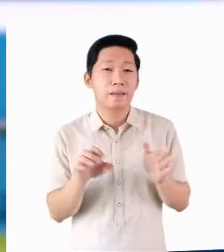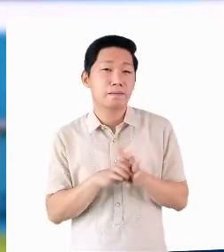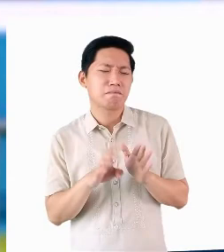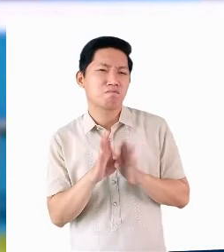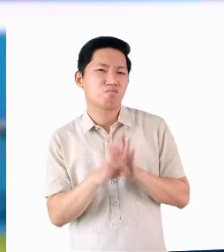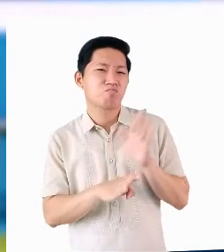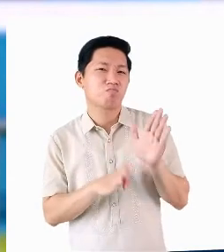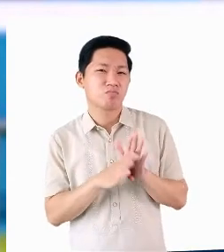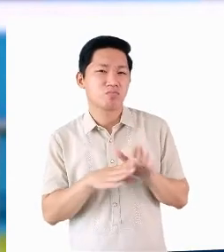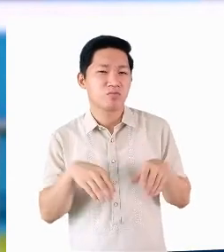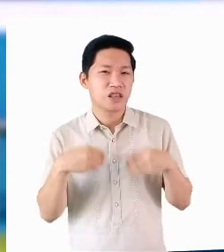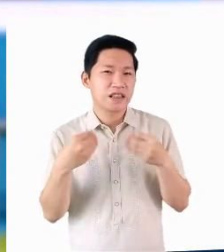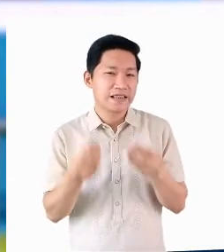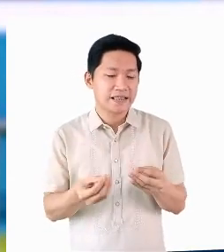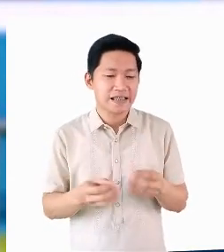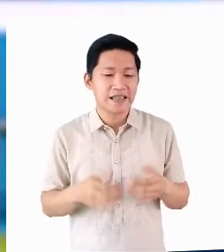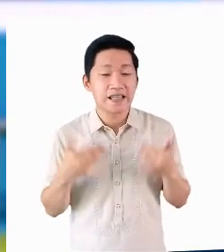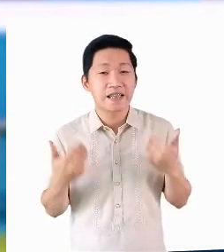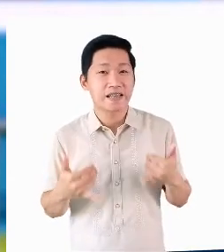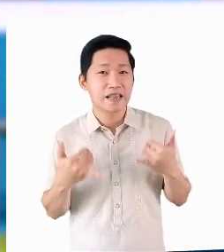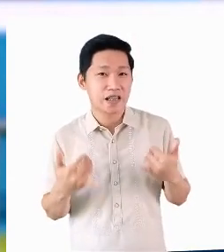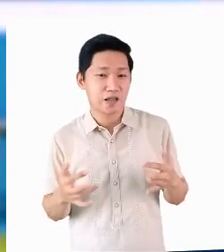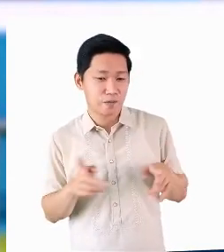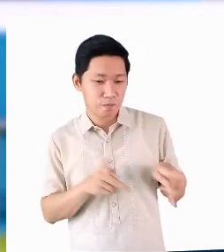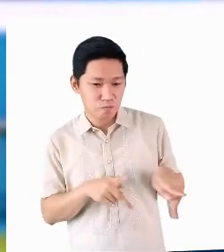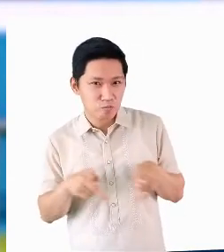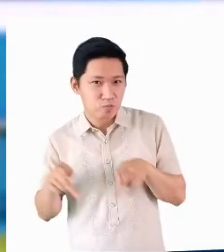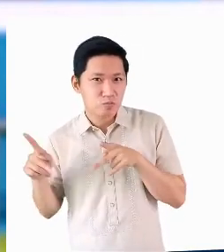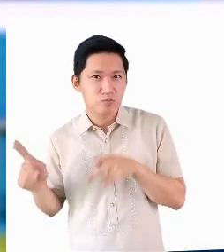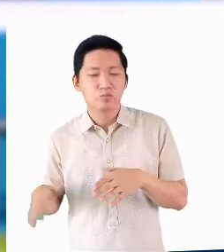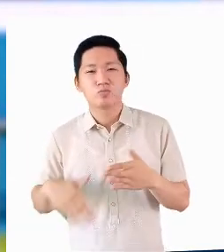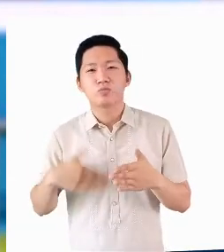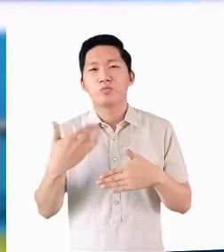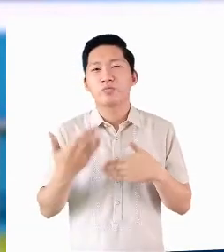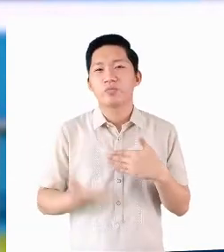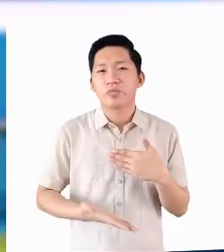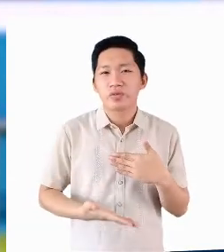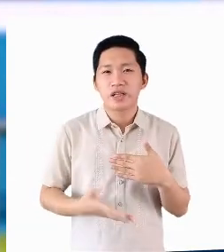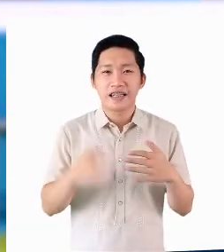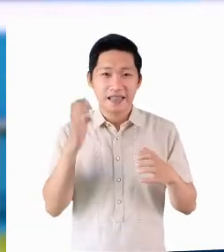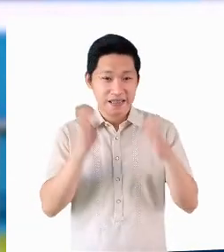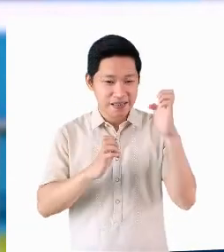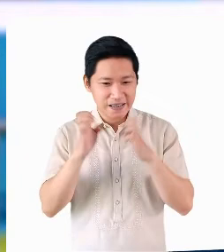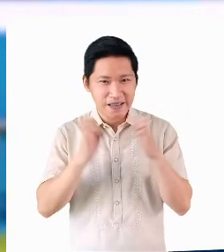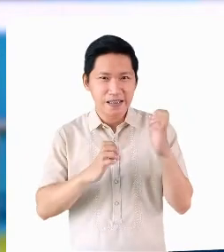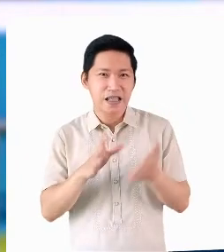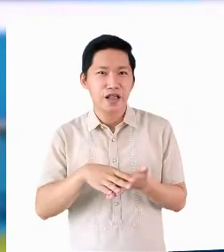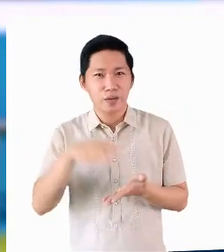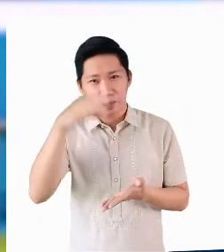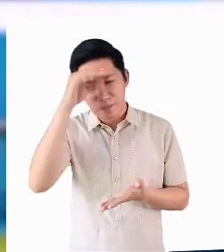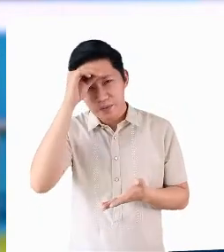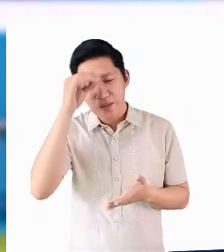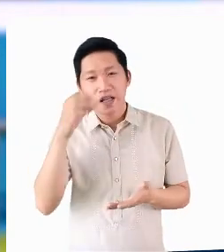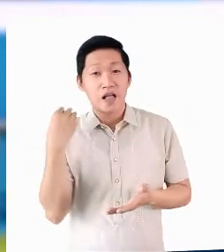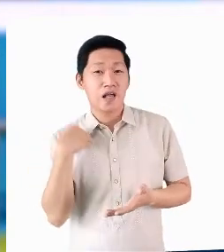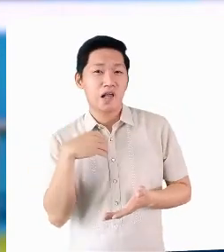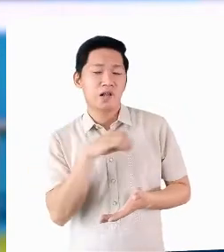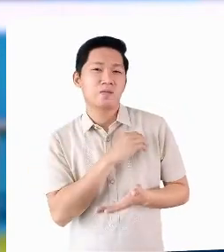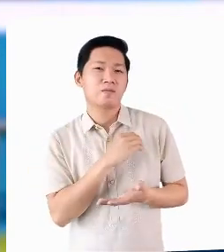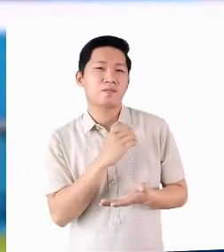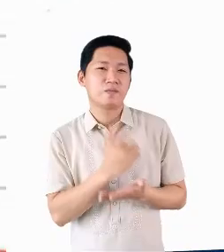examples. Now, you are prepared with the skill to move forward for the evaluation of your learning from our